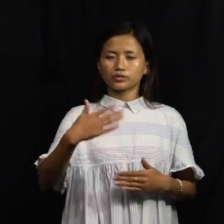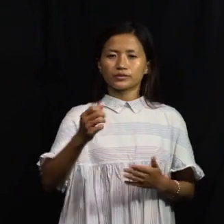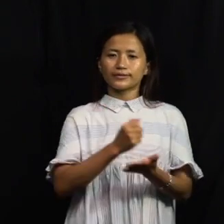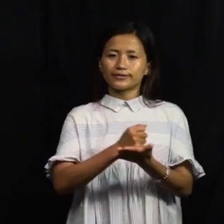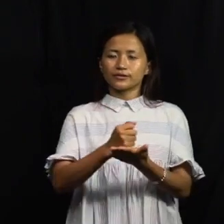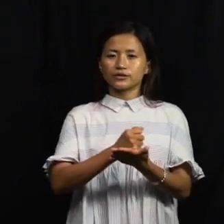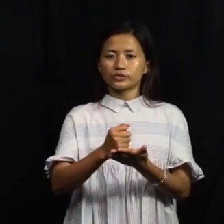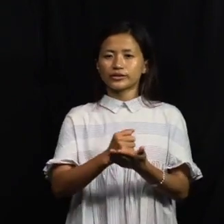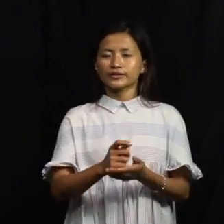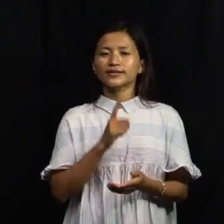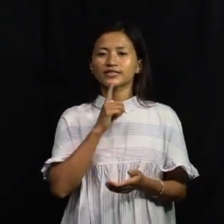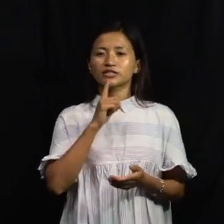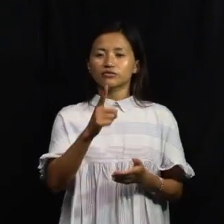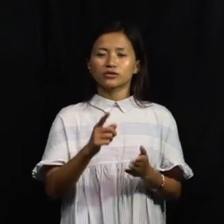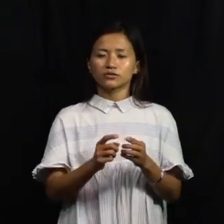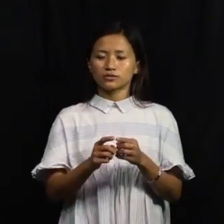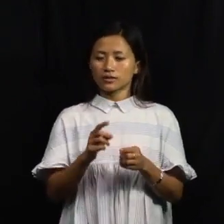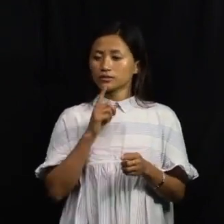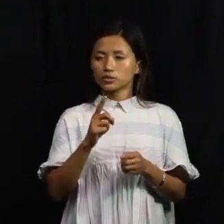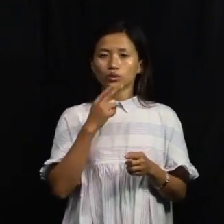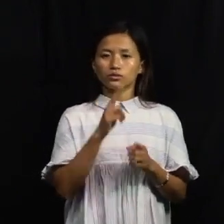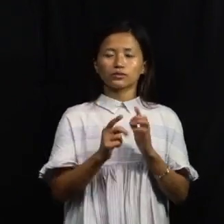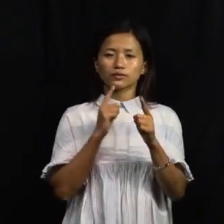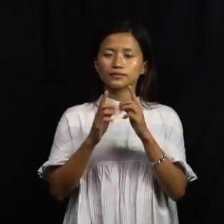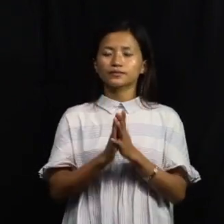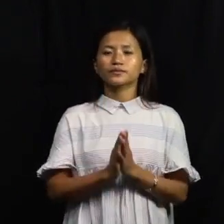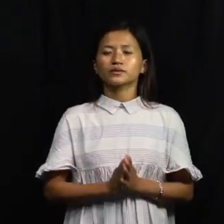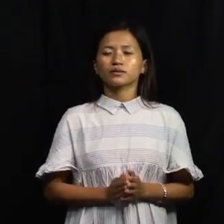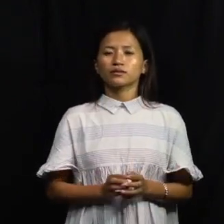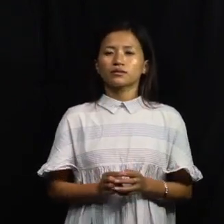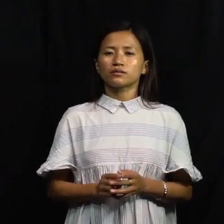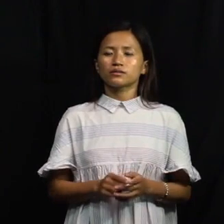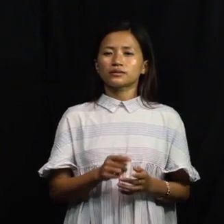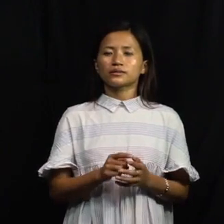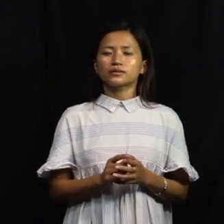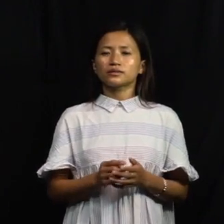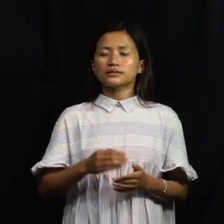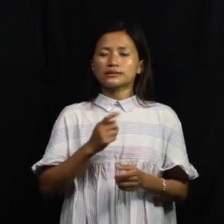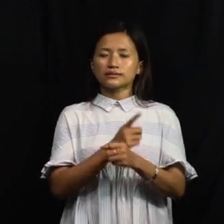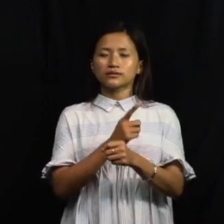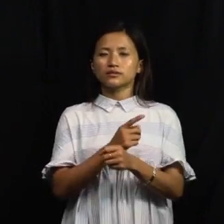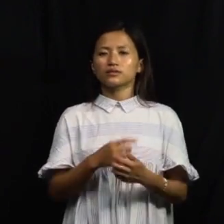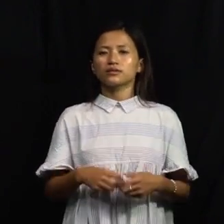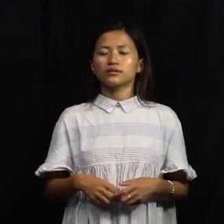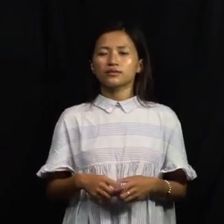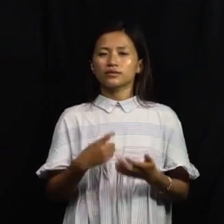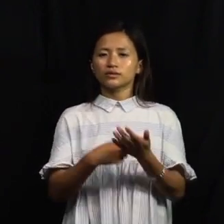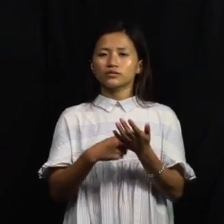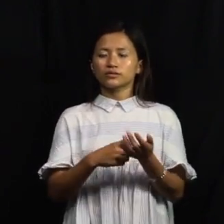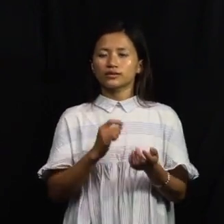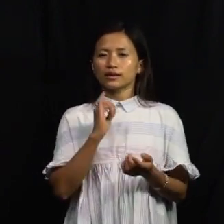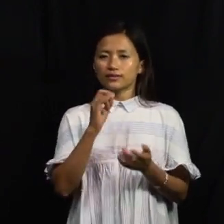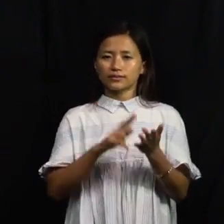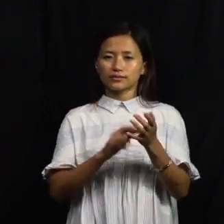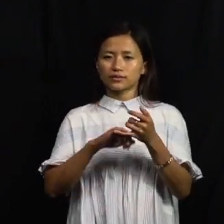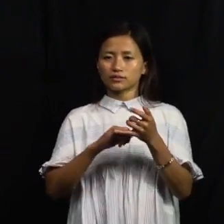and instruction is involved. So what is training and instruction? So the teacher or the instructor will